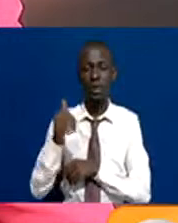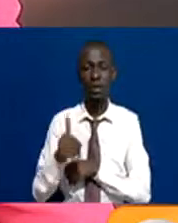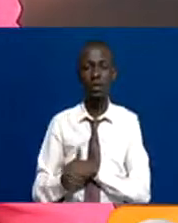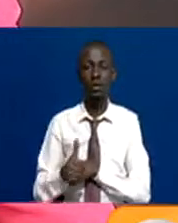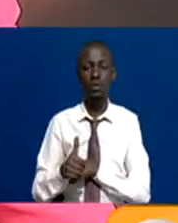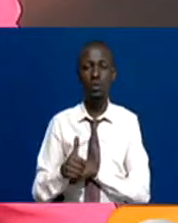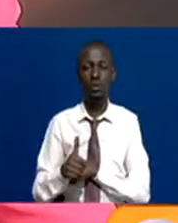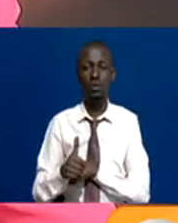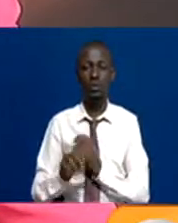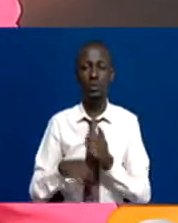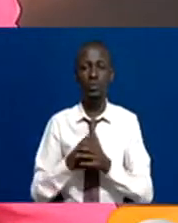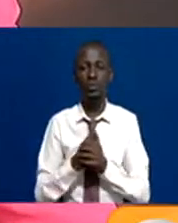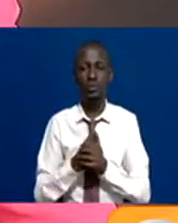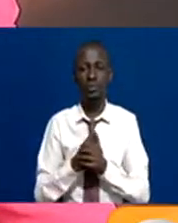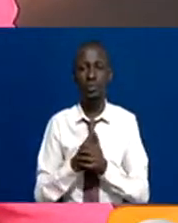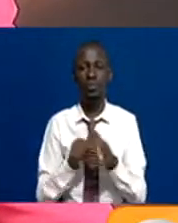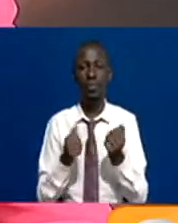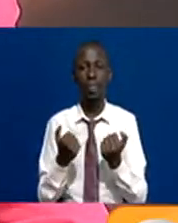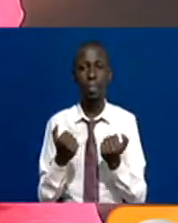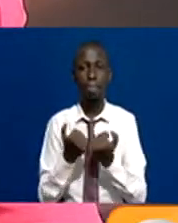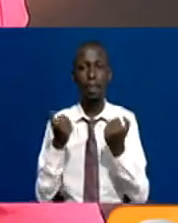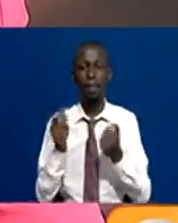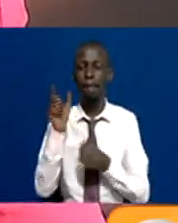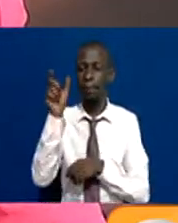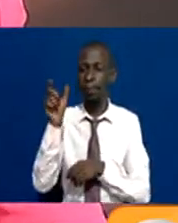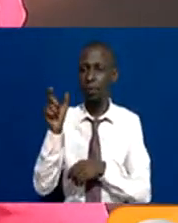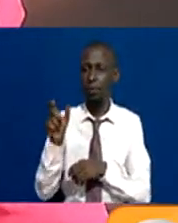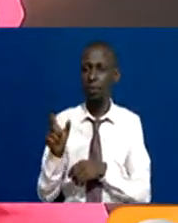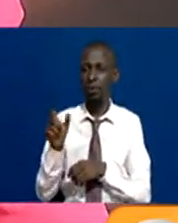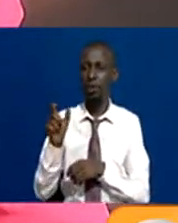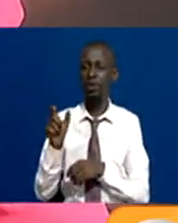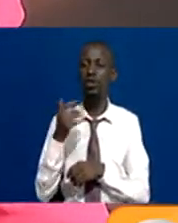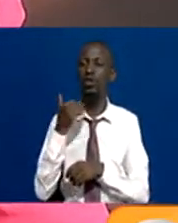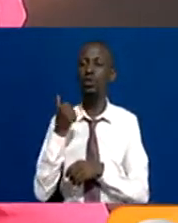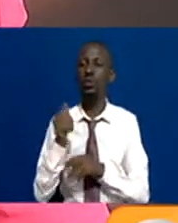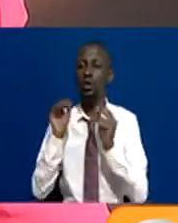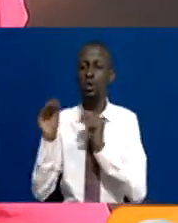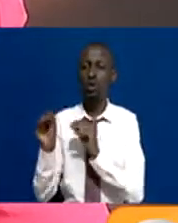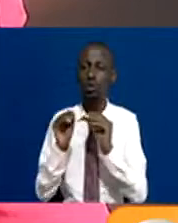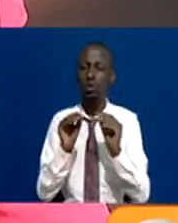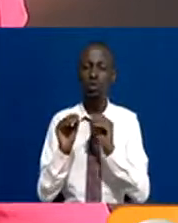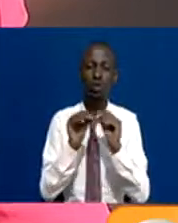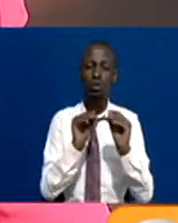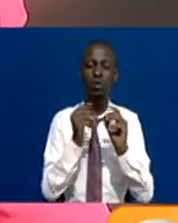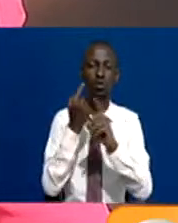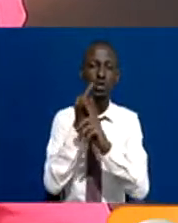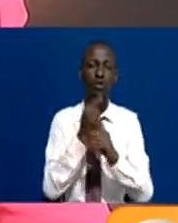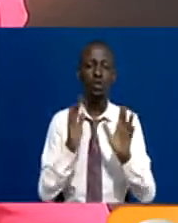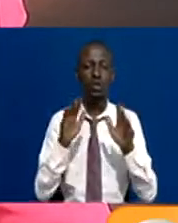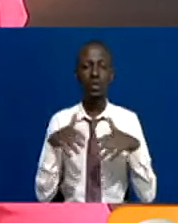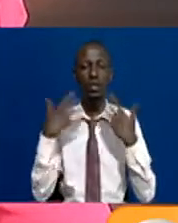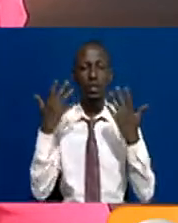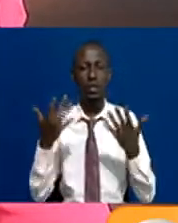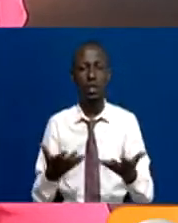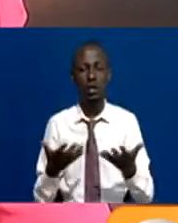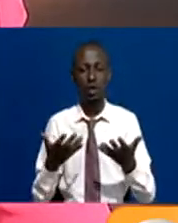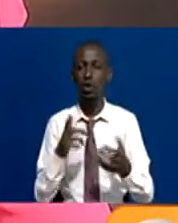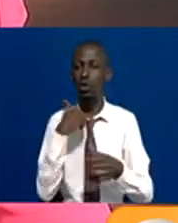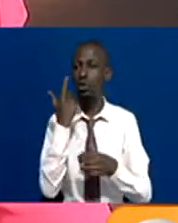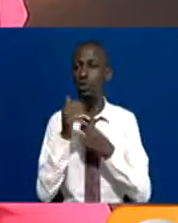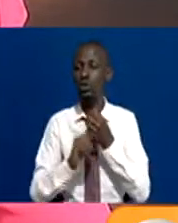at what point is this person going to move from this place to the next one, and to the next one, and to the next one? Who